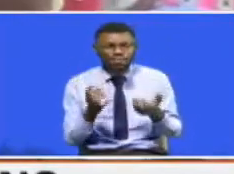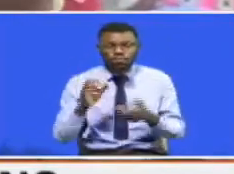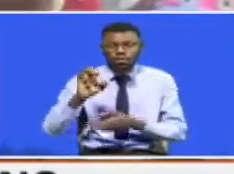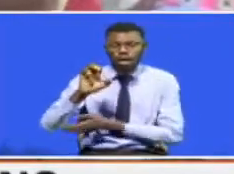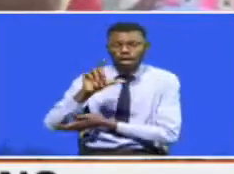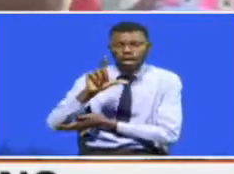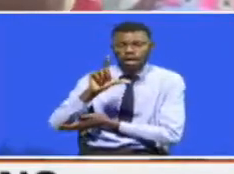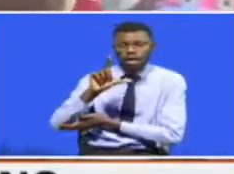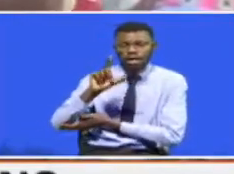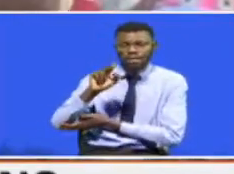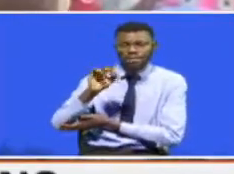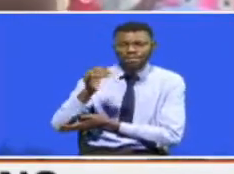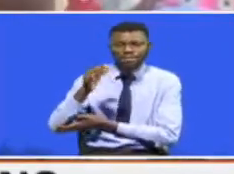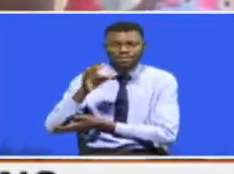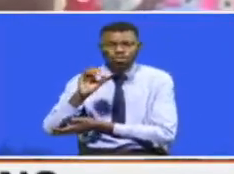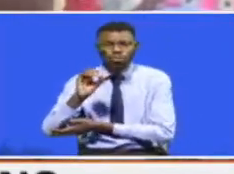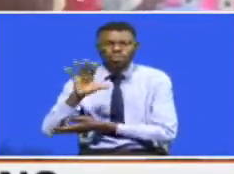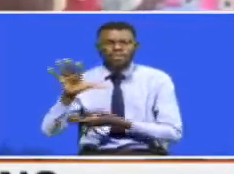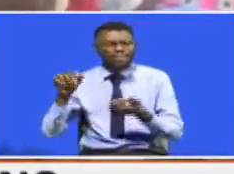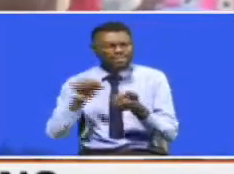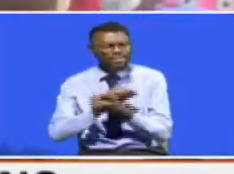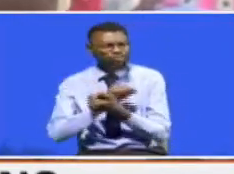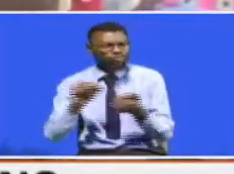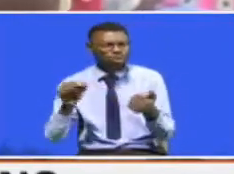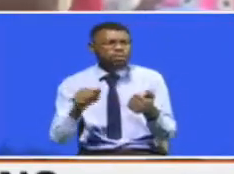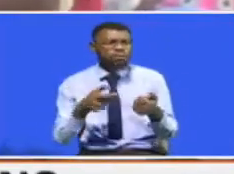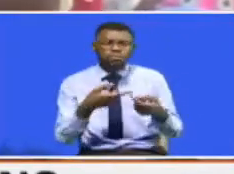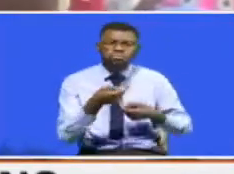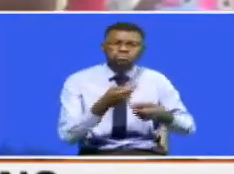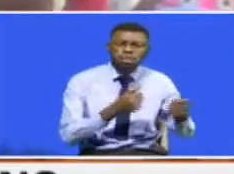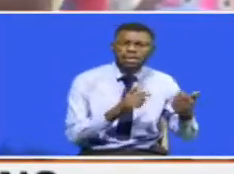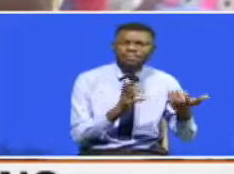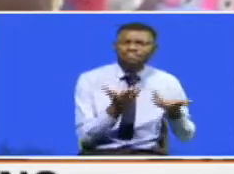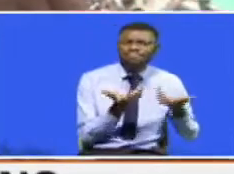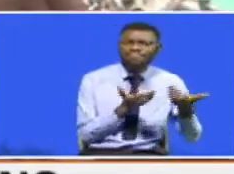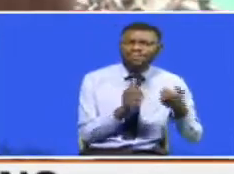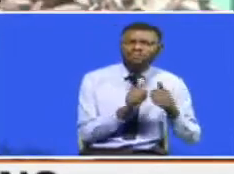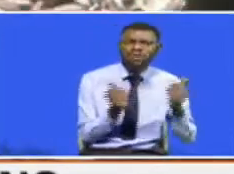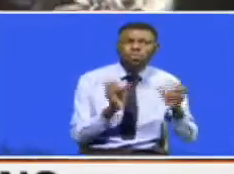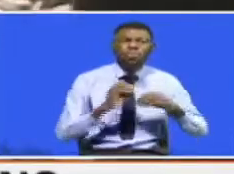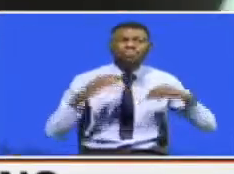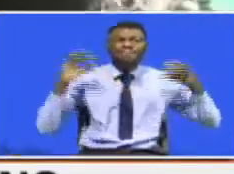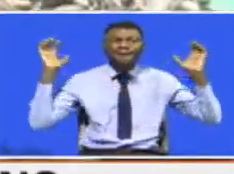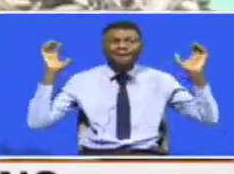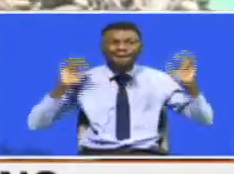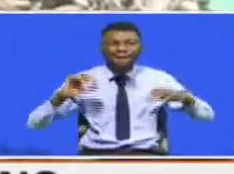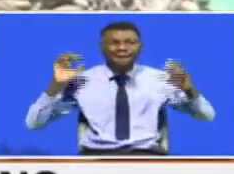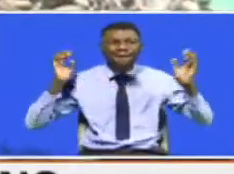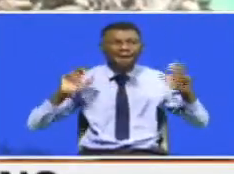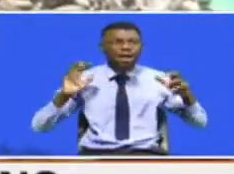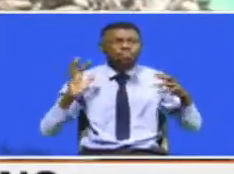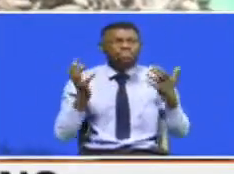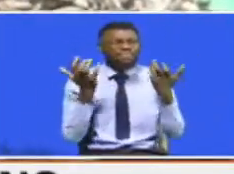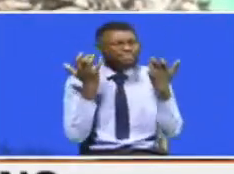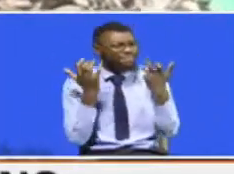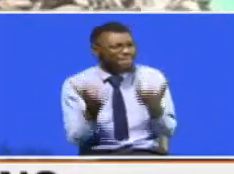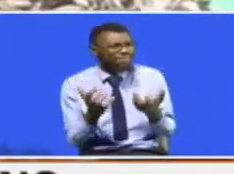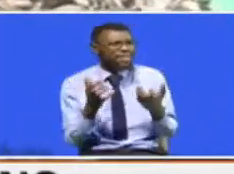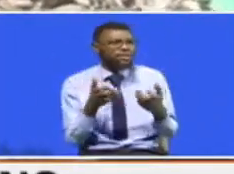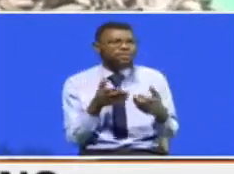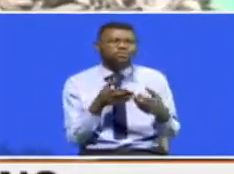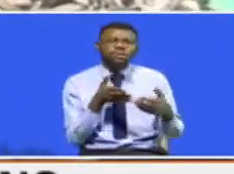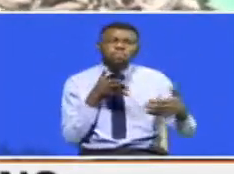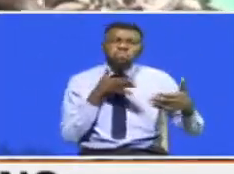na haribu sisi kama unausa. Kama unakuja na mvua nyingi, hata kuusa wesi kuusa. Hii mvua